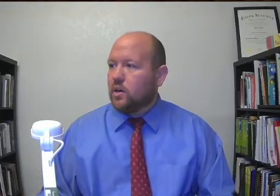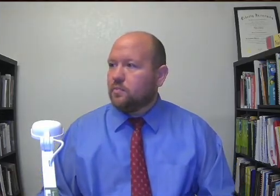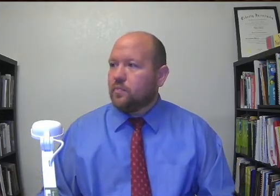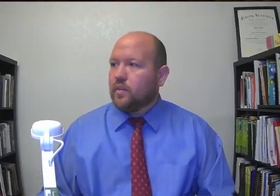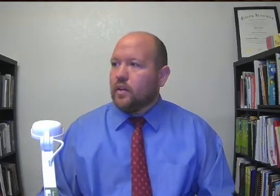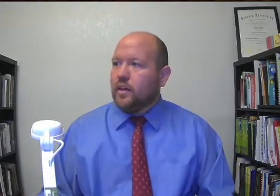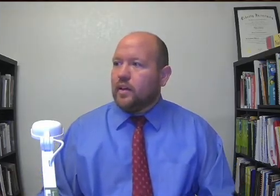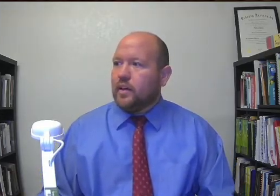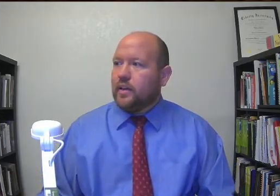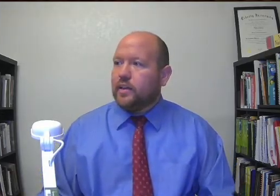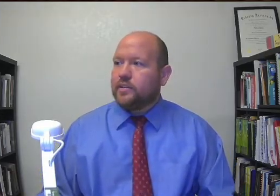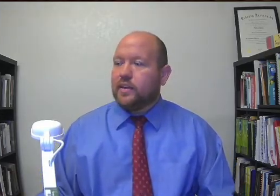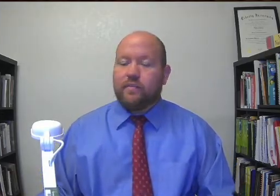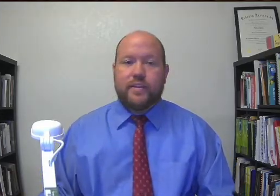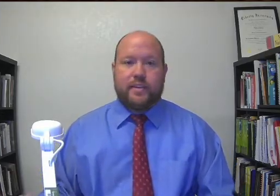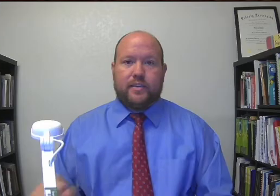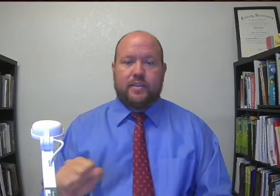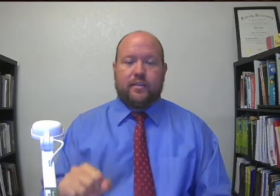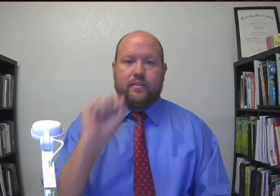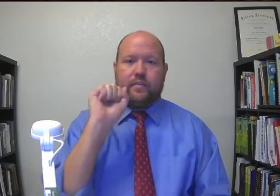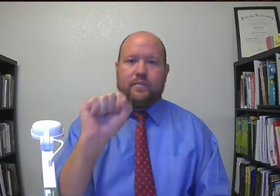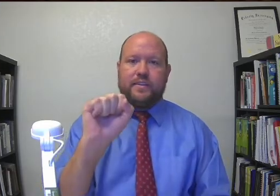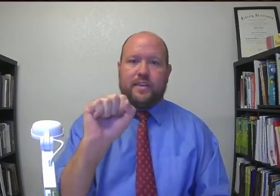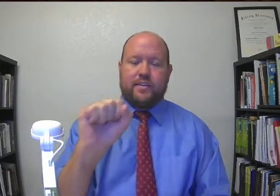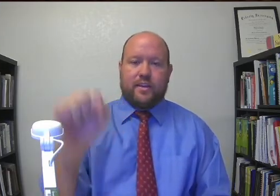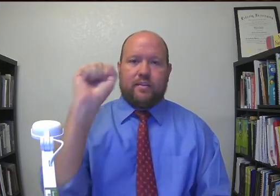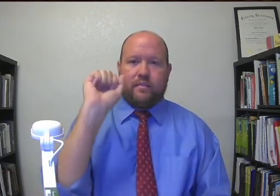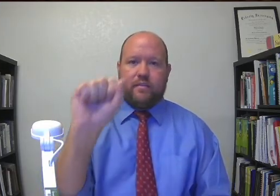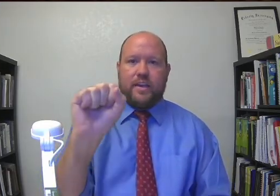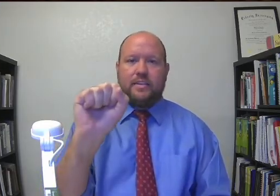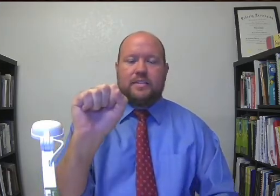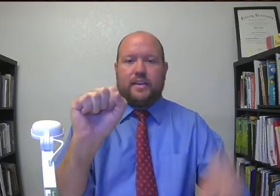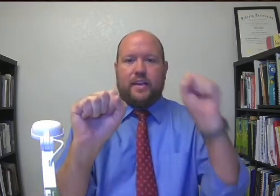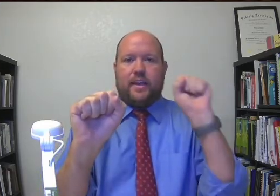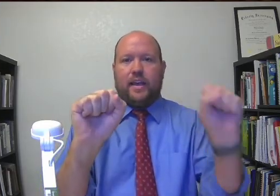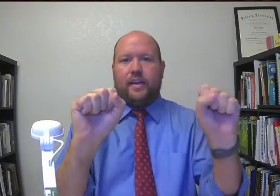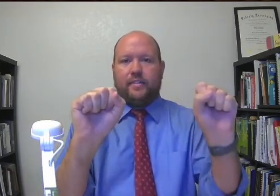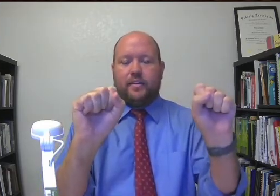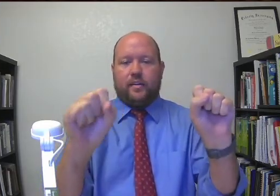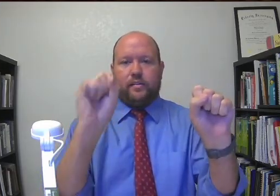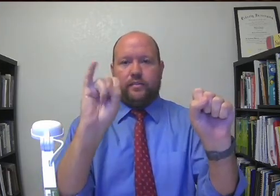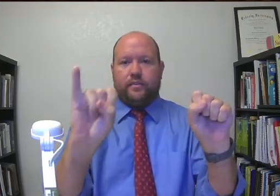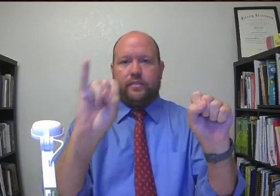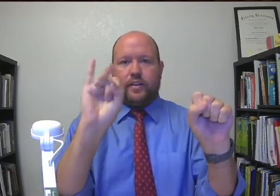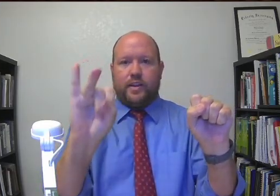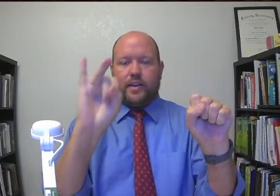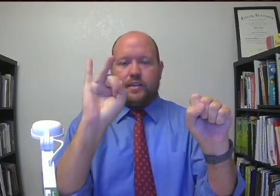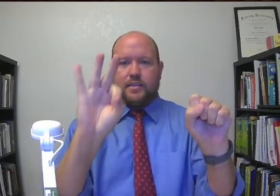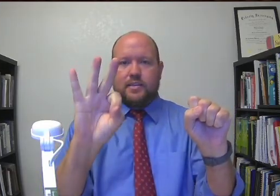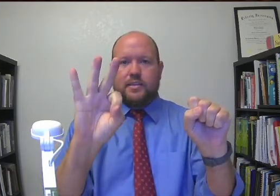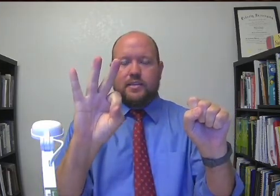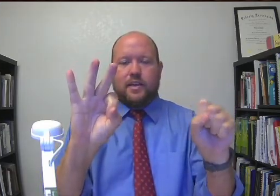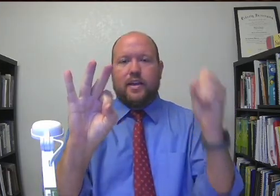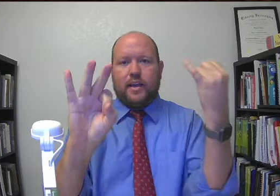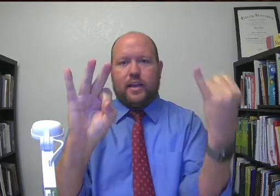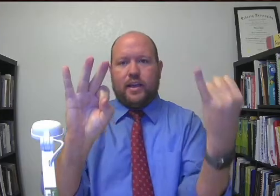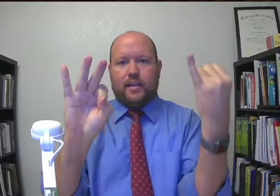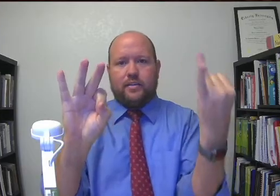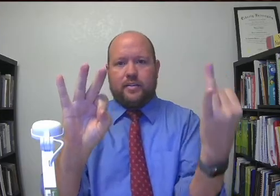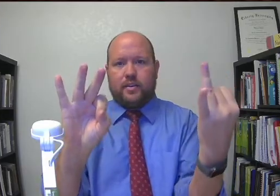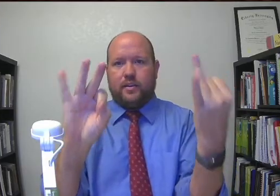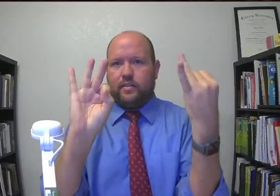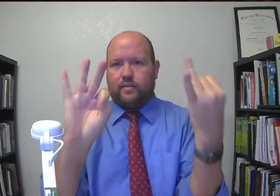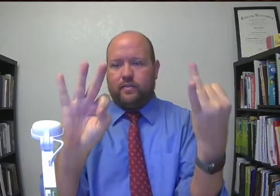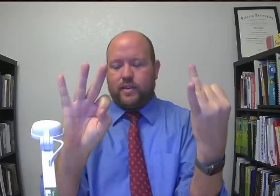Next word is visit. Visit. Viz it. V-I-Z